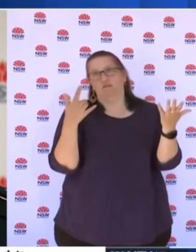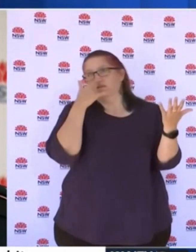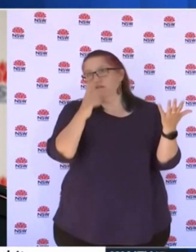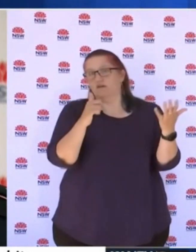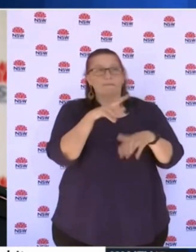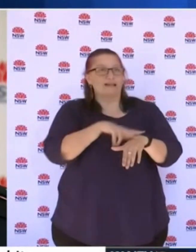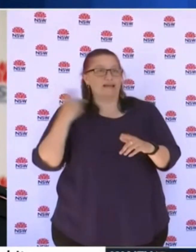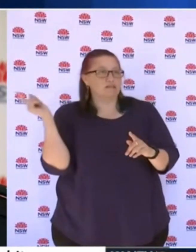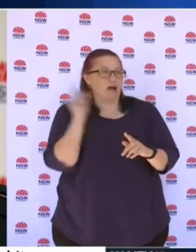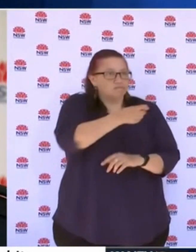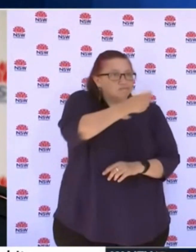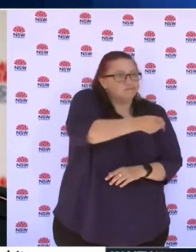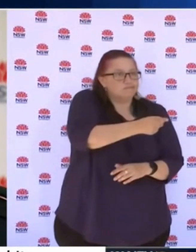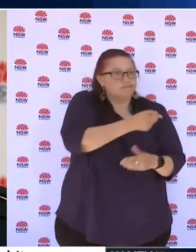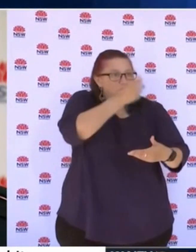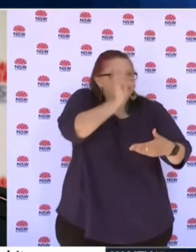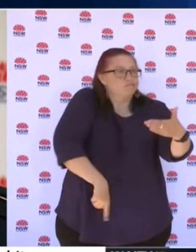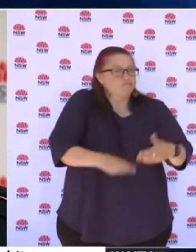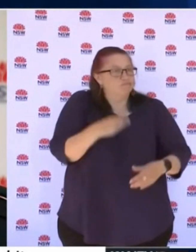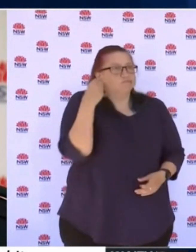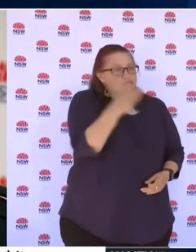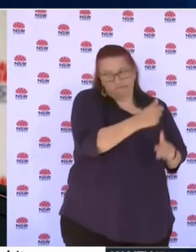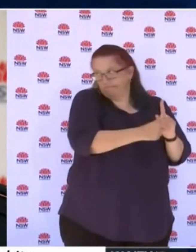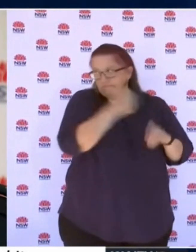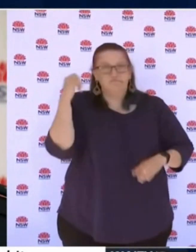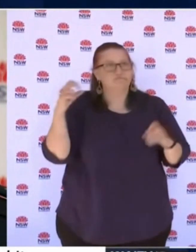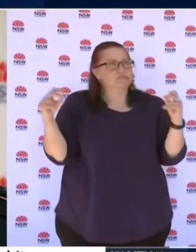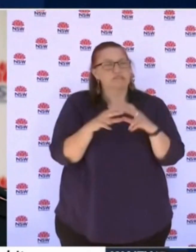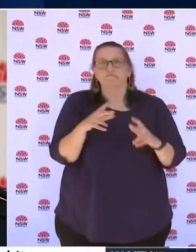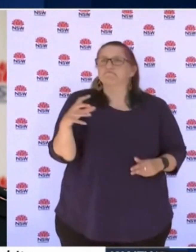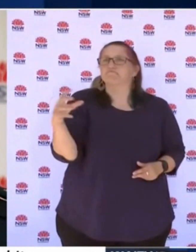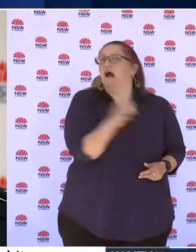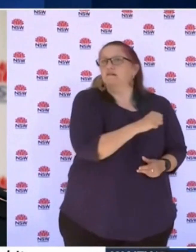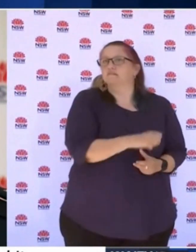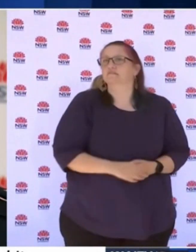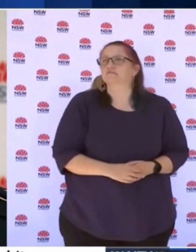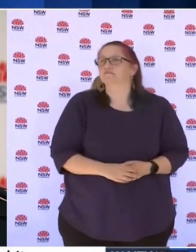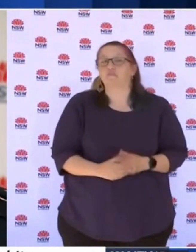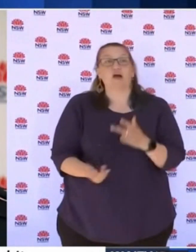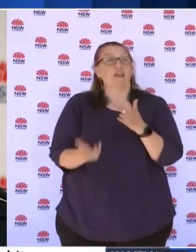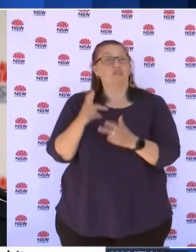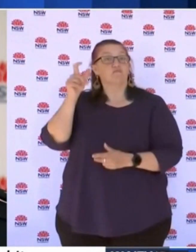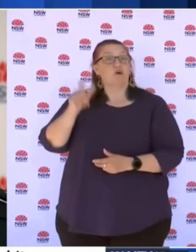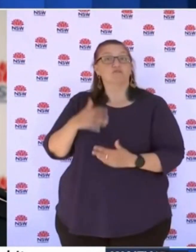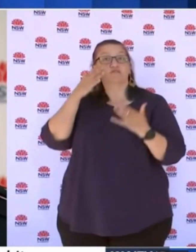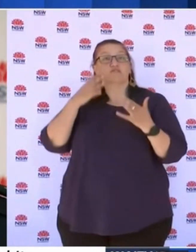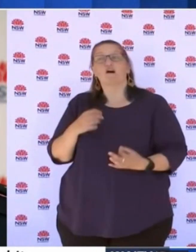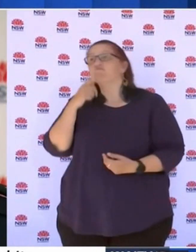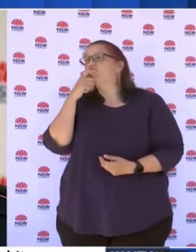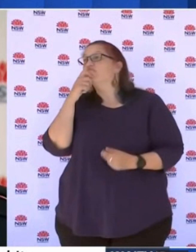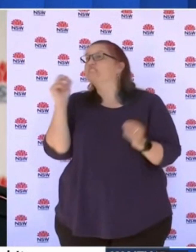infringement notices and directed to return to Greater Sydney. Another incident, similarly, where a person left Sydney and